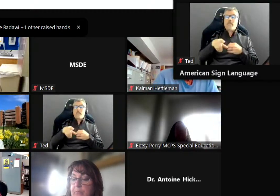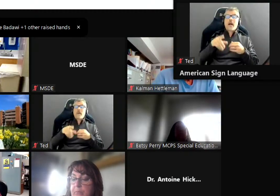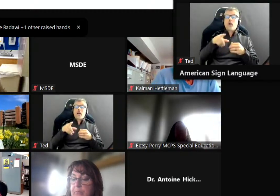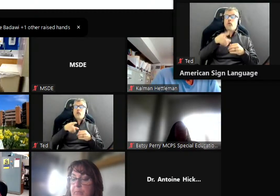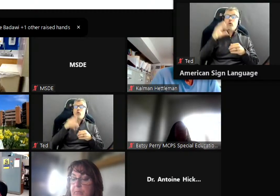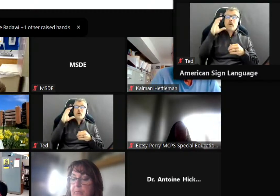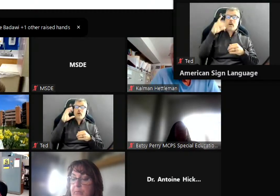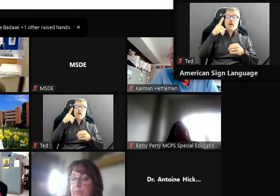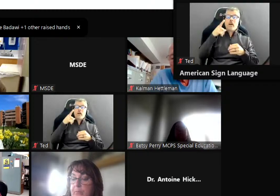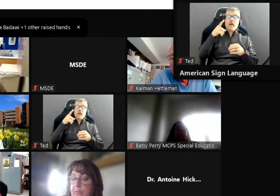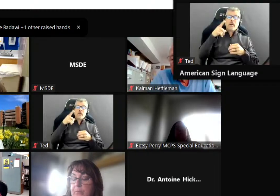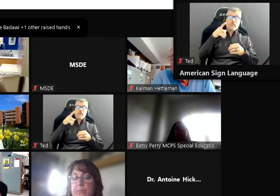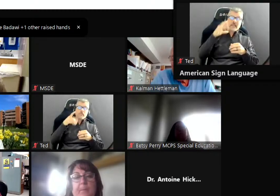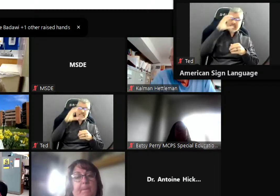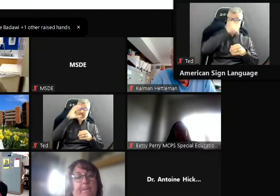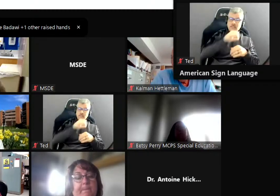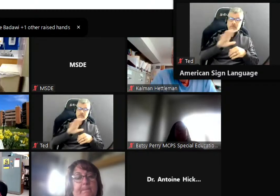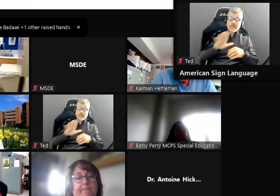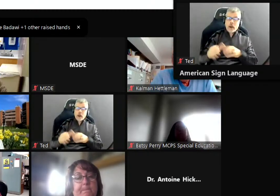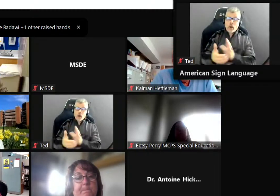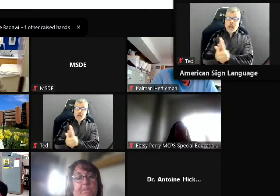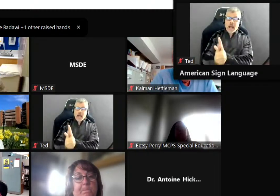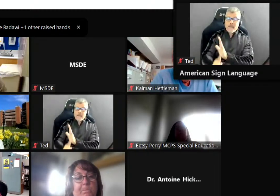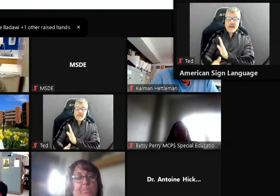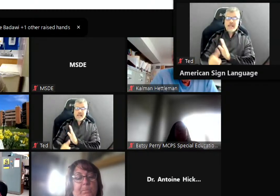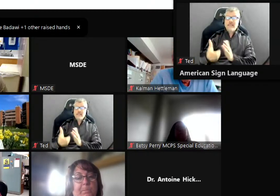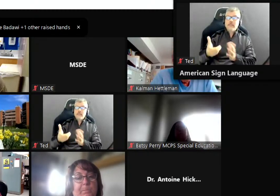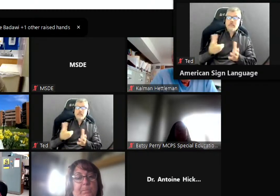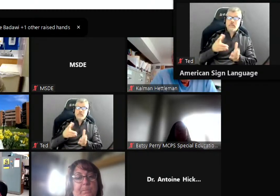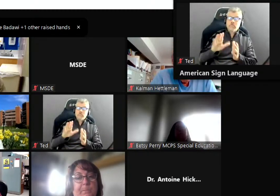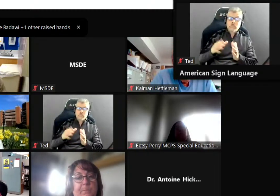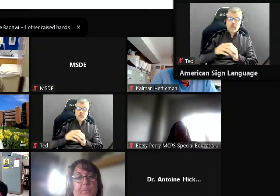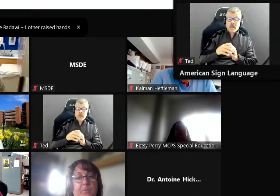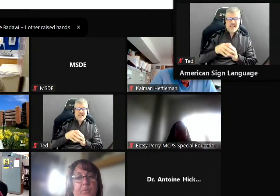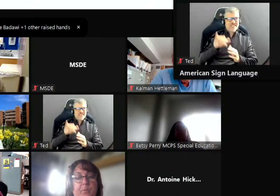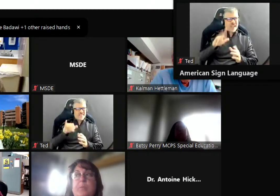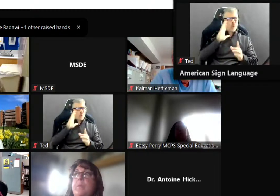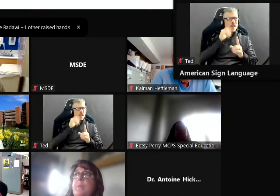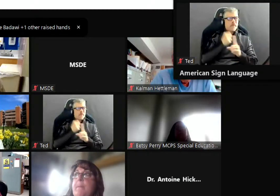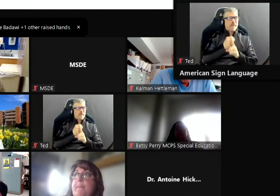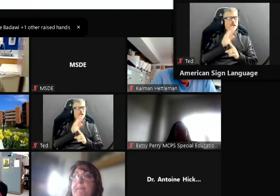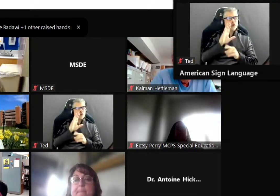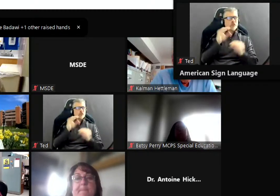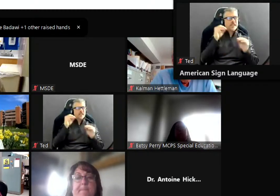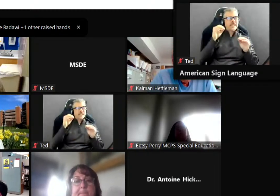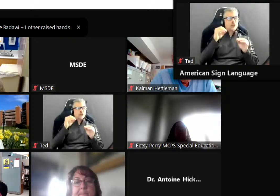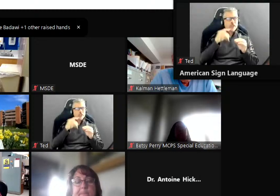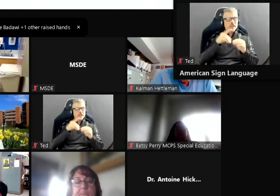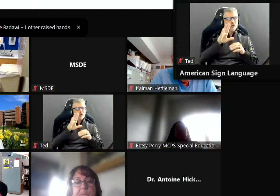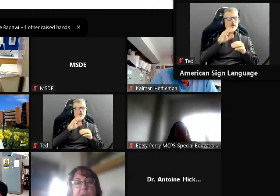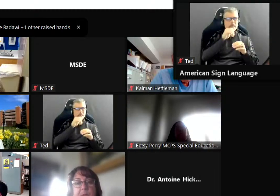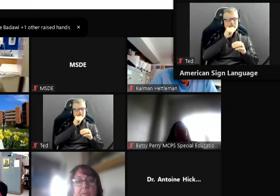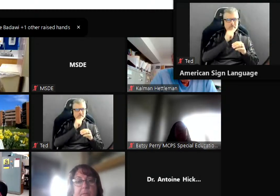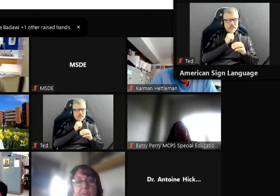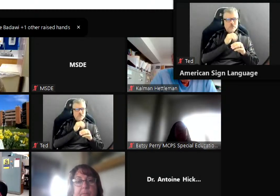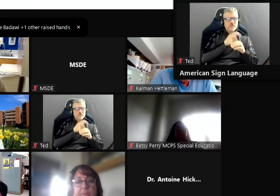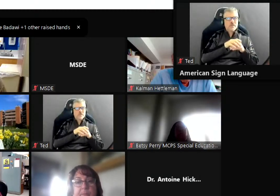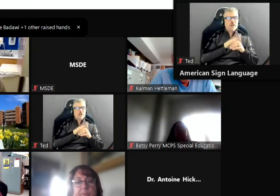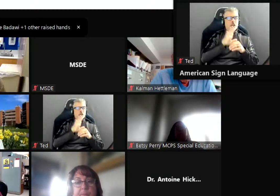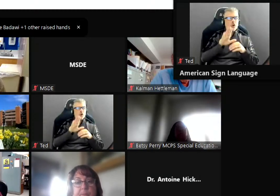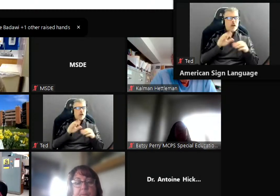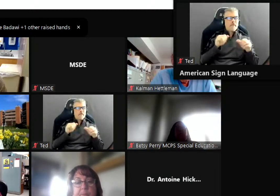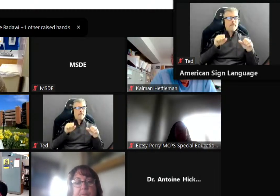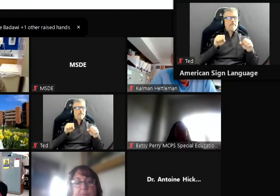certainly affects teaching methods, your patience, your ability to innovate, of what